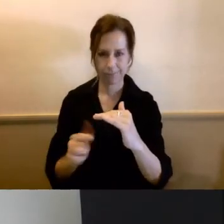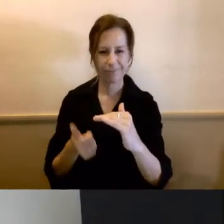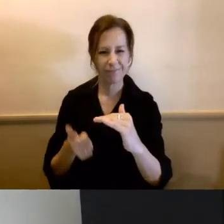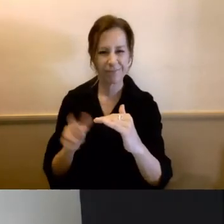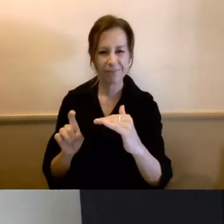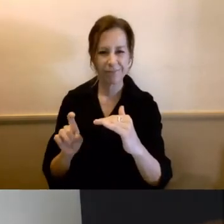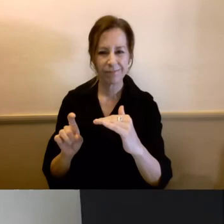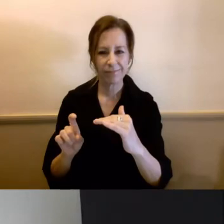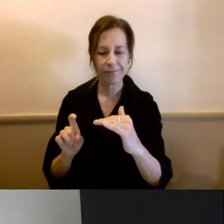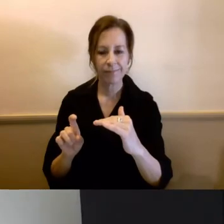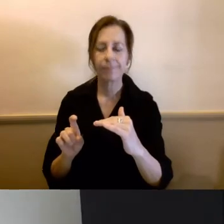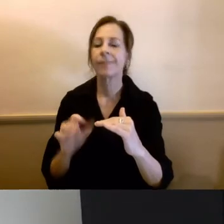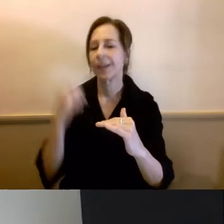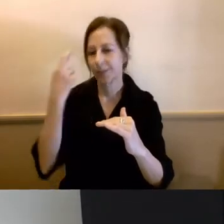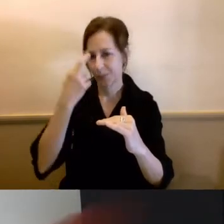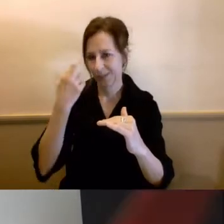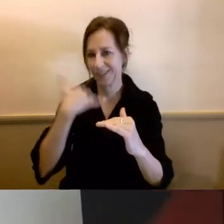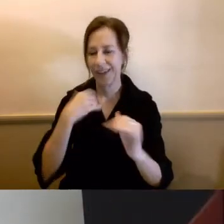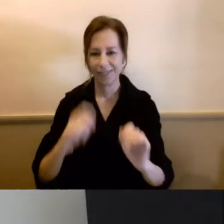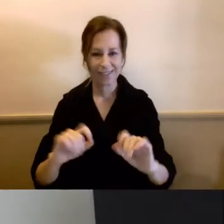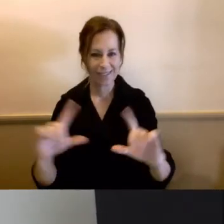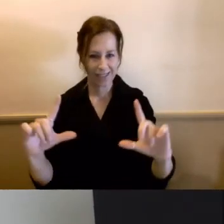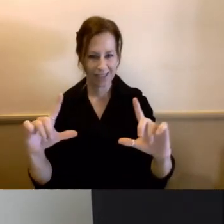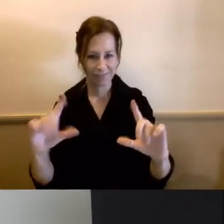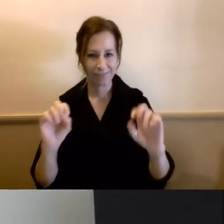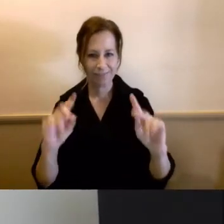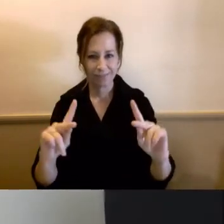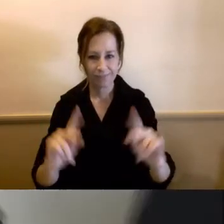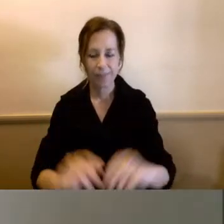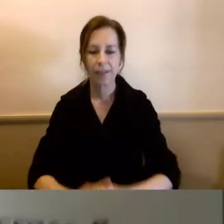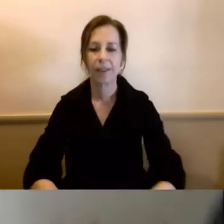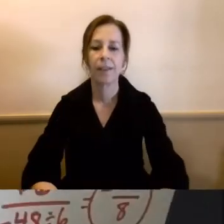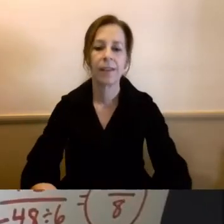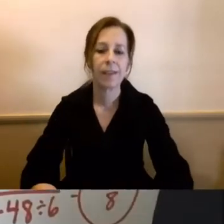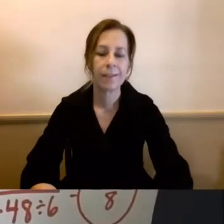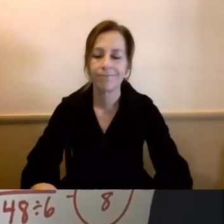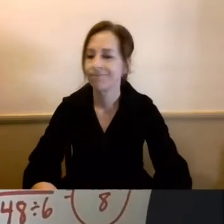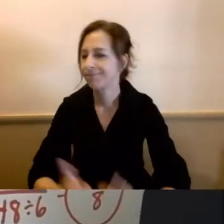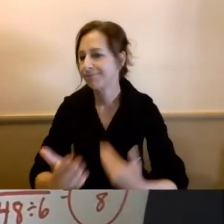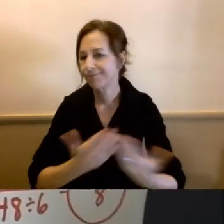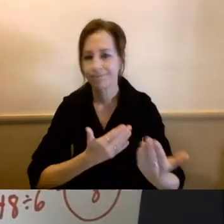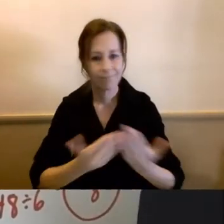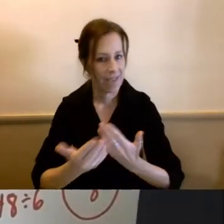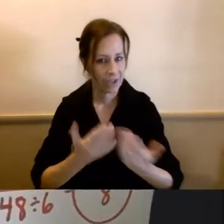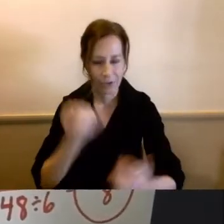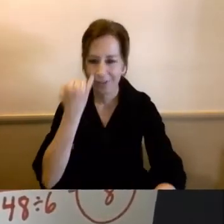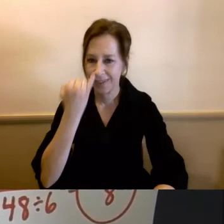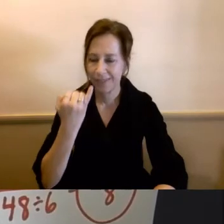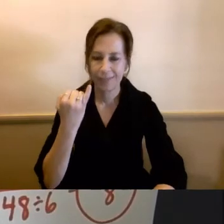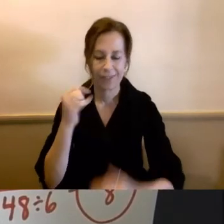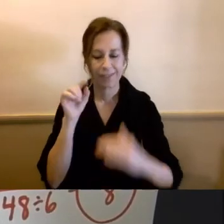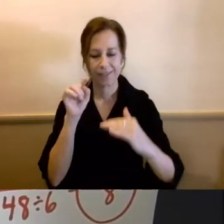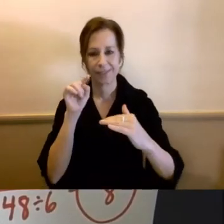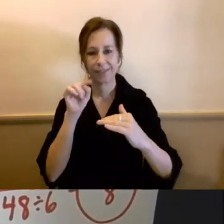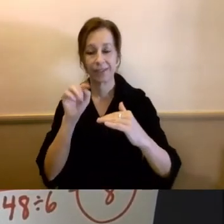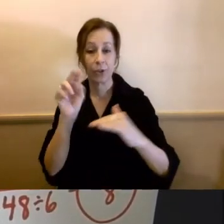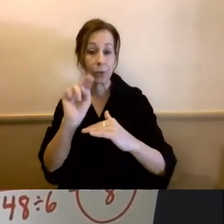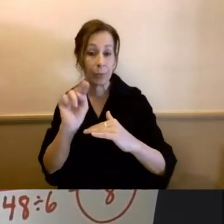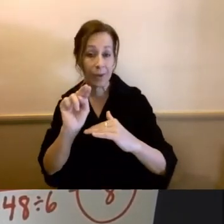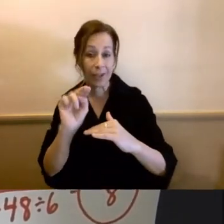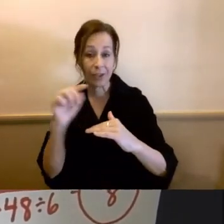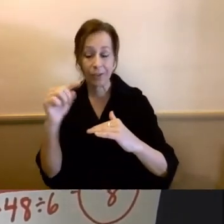bottom? Well, that's why I have this slide. Okay, it doesn't matter if the negative is